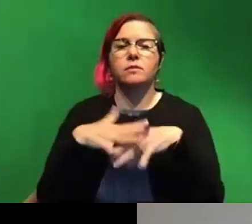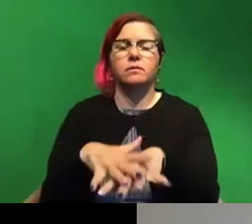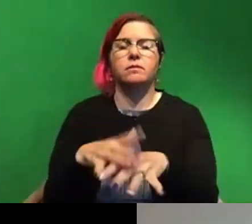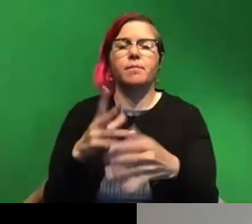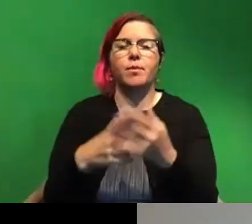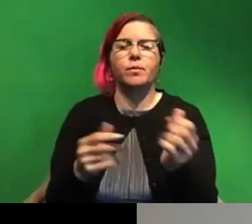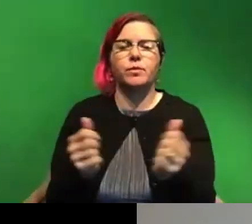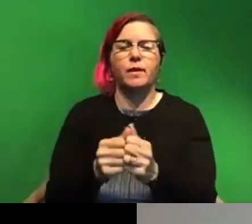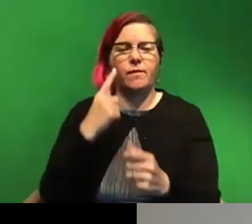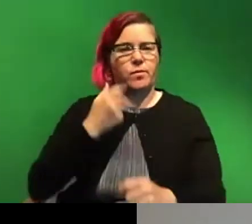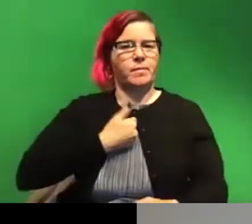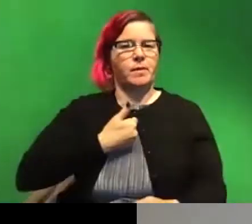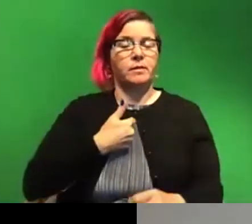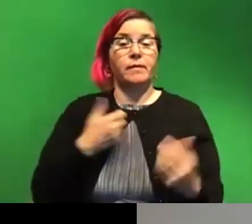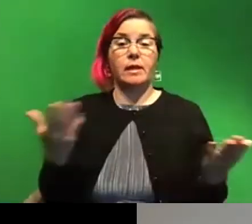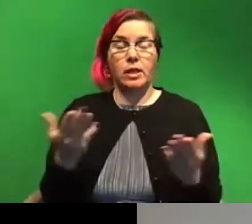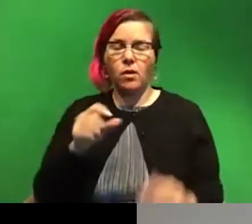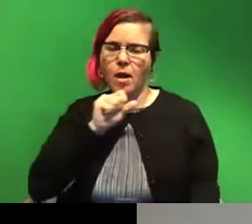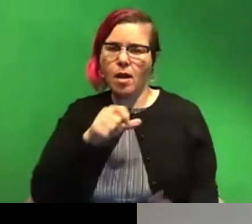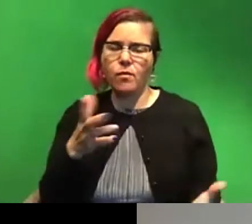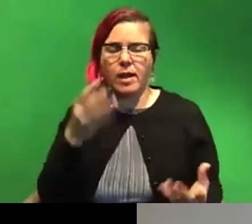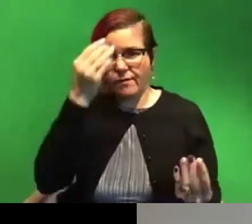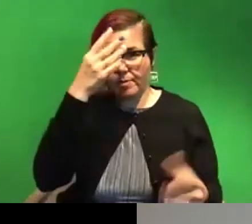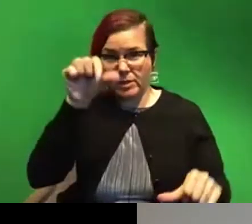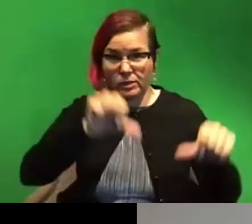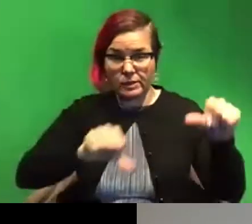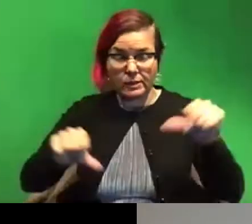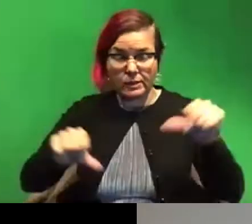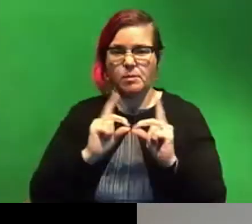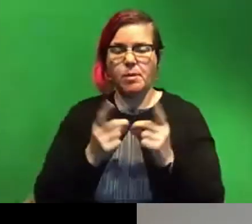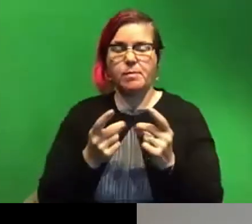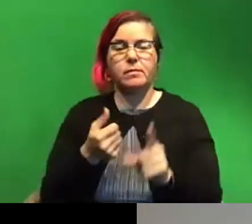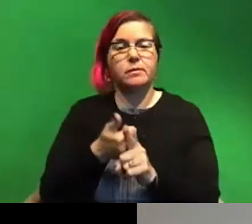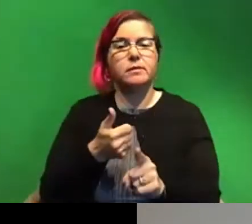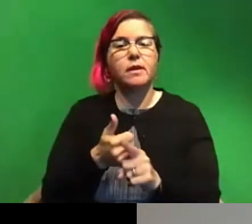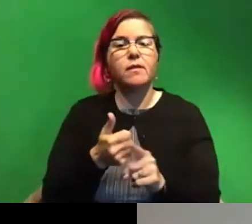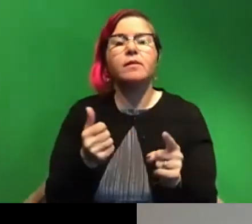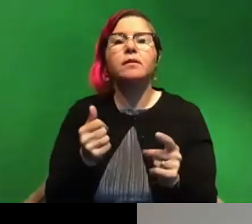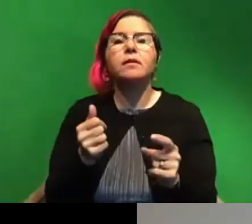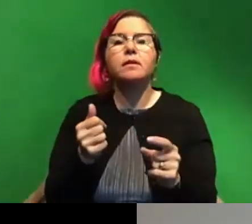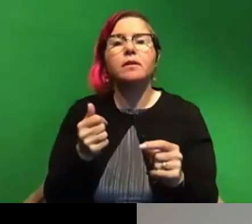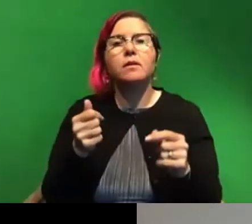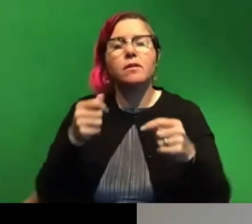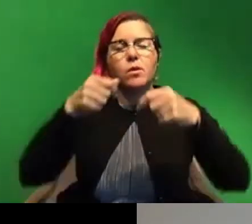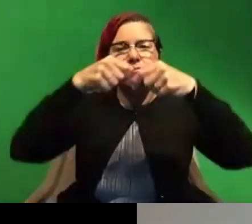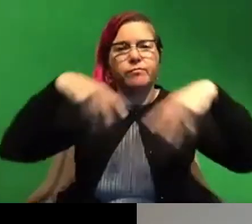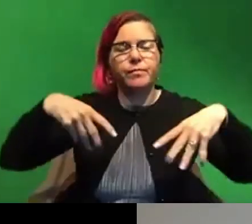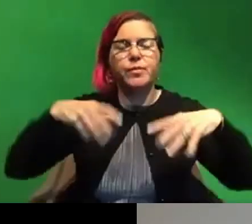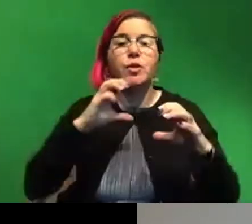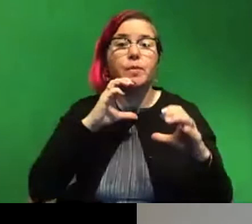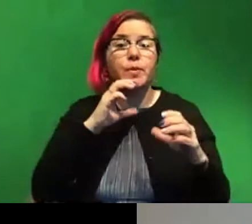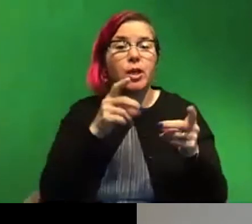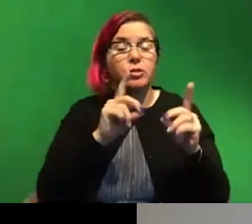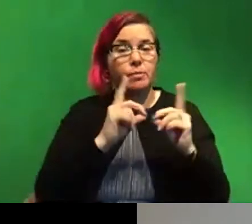for myself. And so here, what I love about the information science department is that it is we're under actually the communications